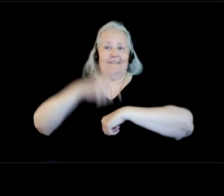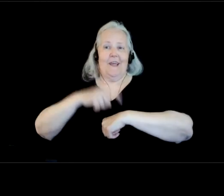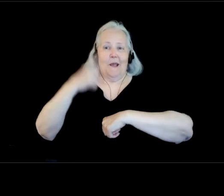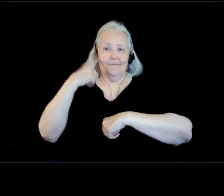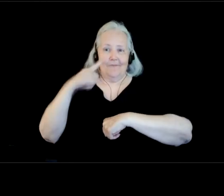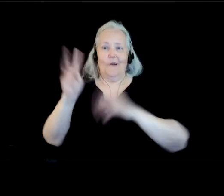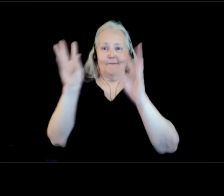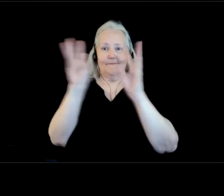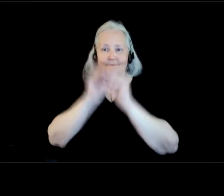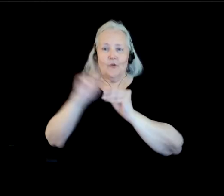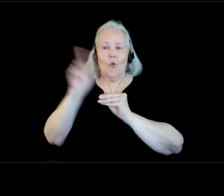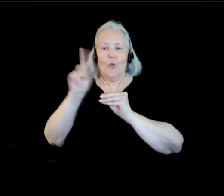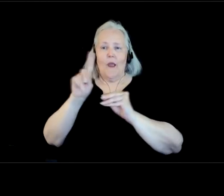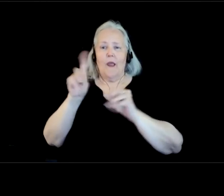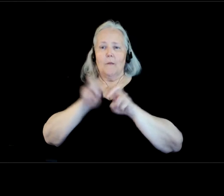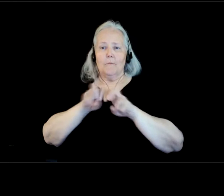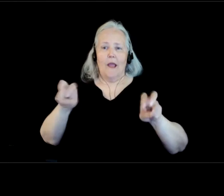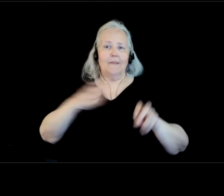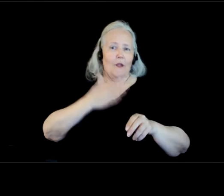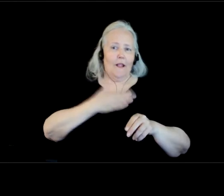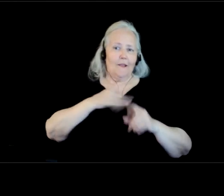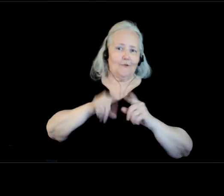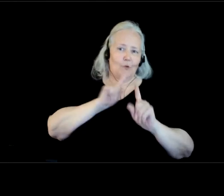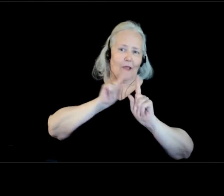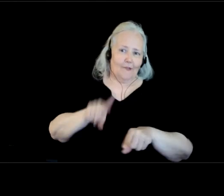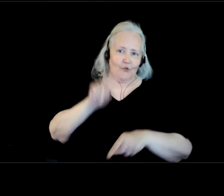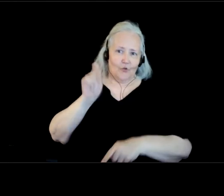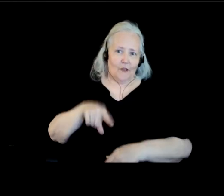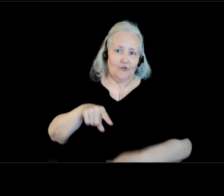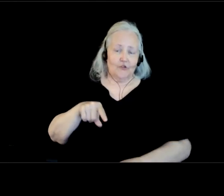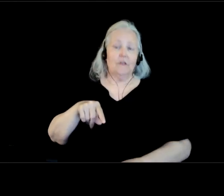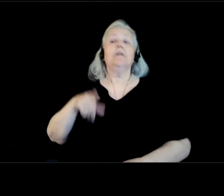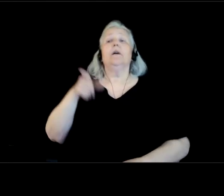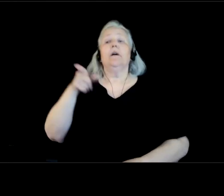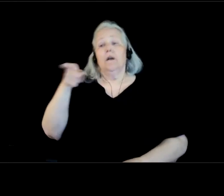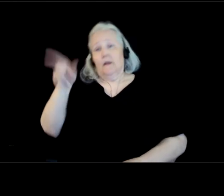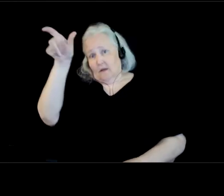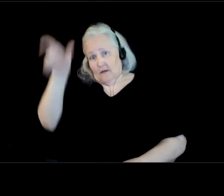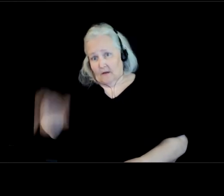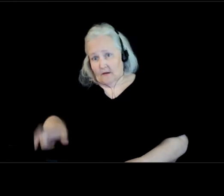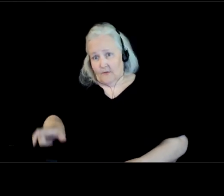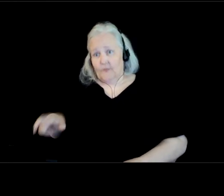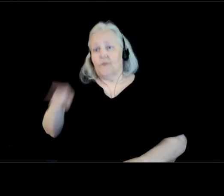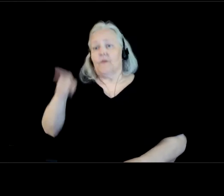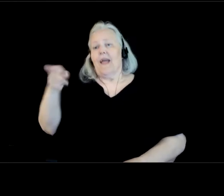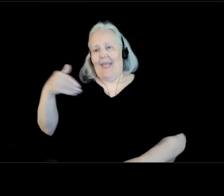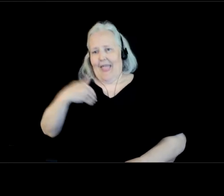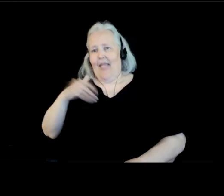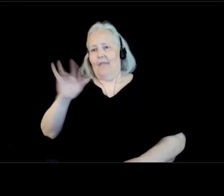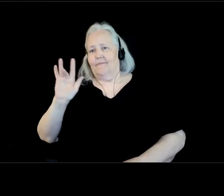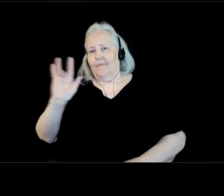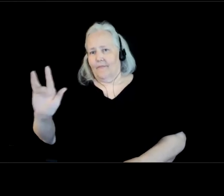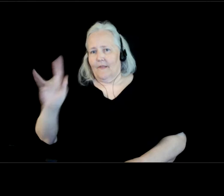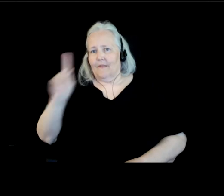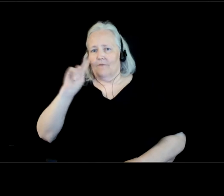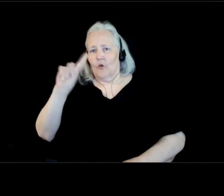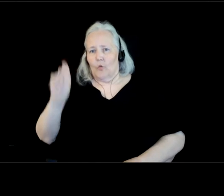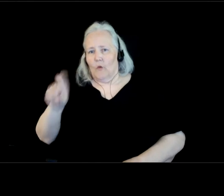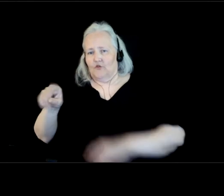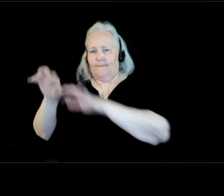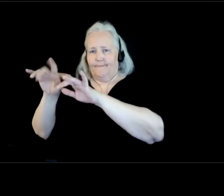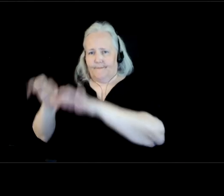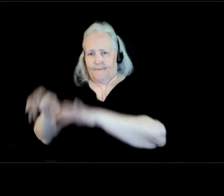will take your questions. So again, you have a questions widget on your GoToWebinar dashboard. That is where you can ask your question. If